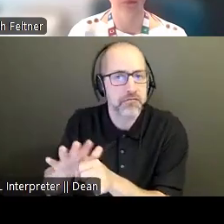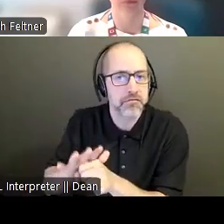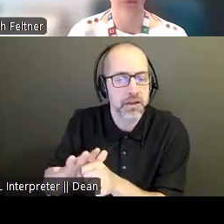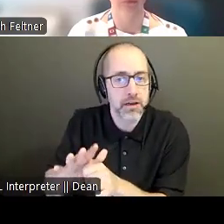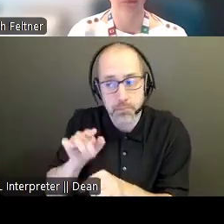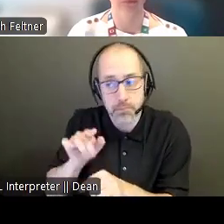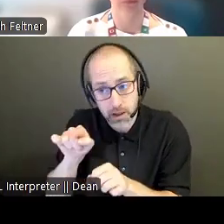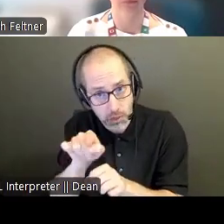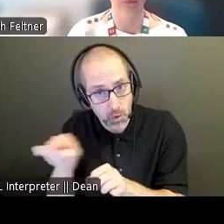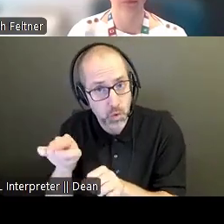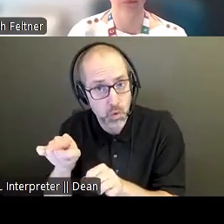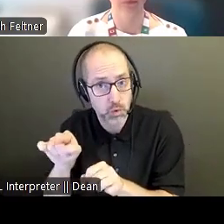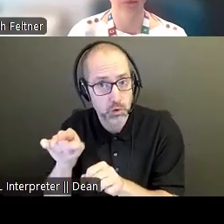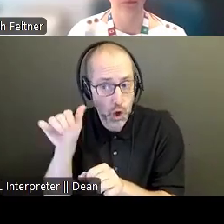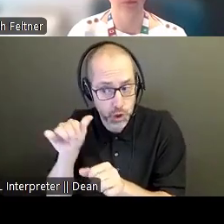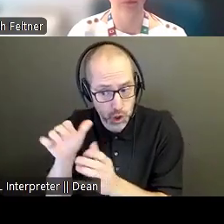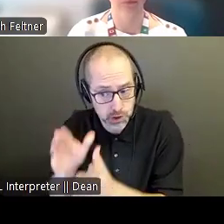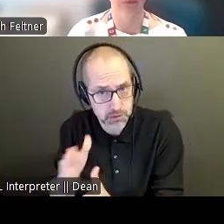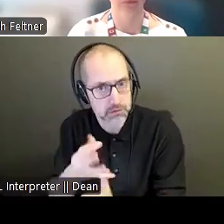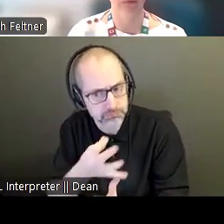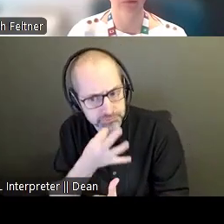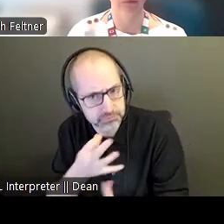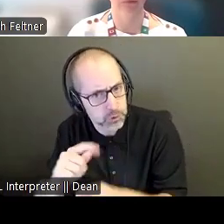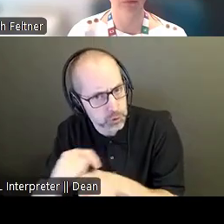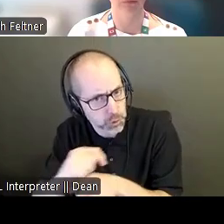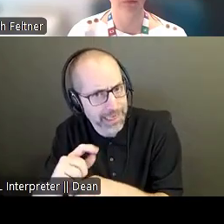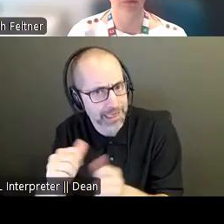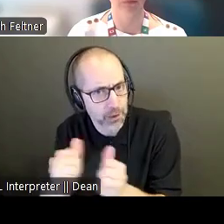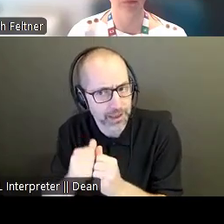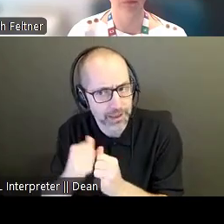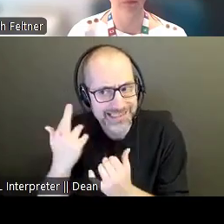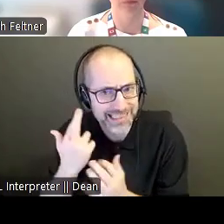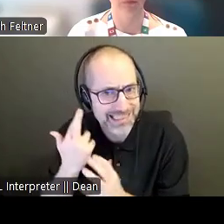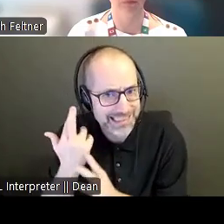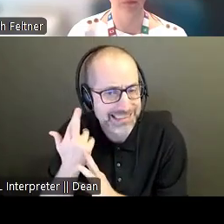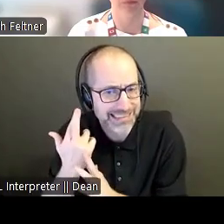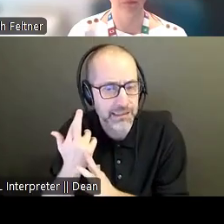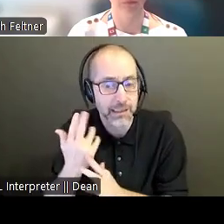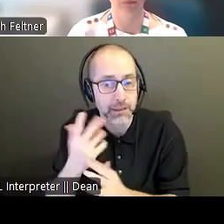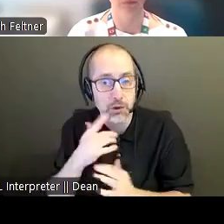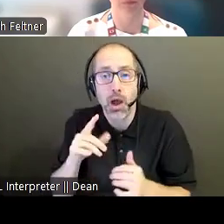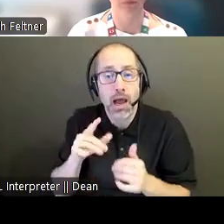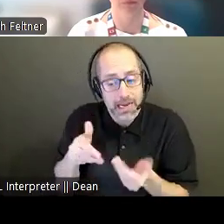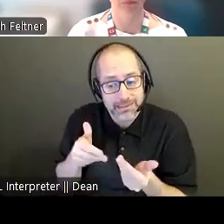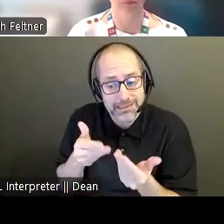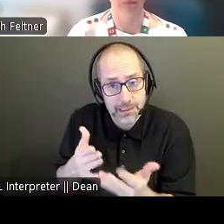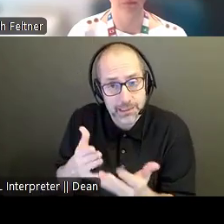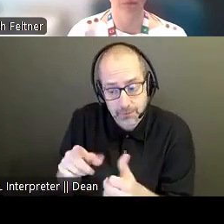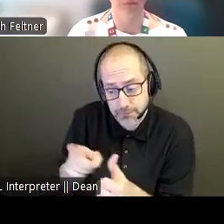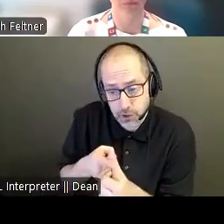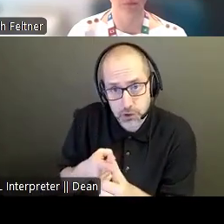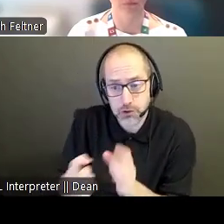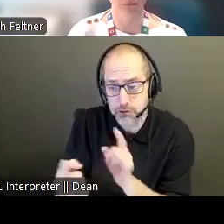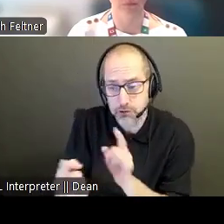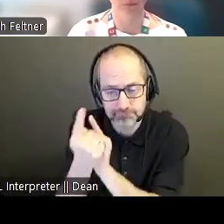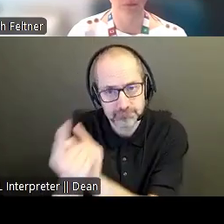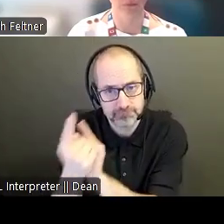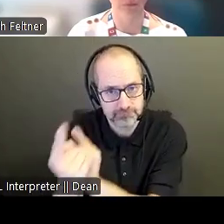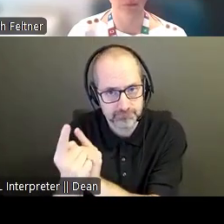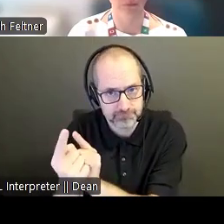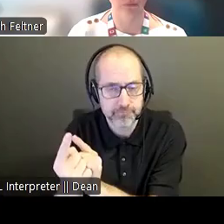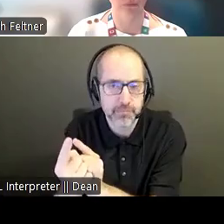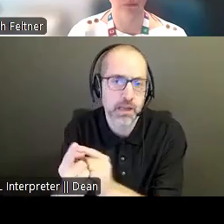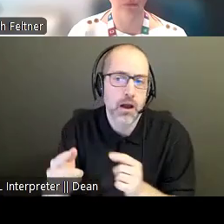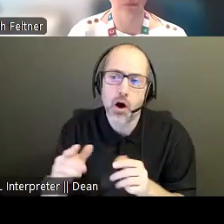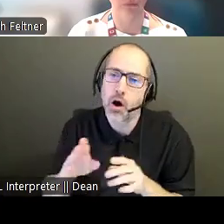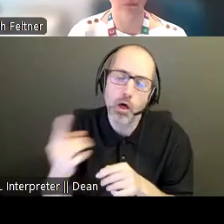So I sort of recommend beginning with like a consultation with an expert. It'll always start with a hearing test, kind